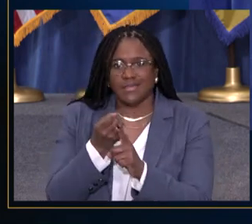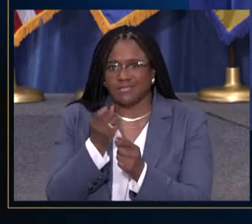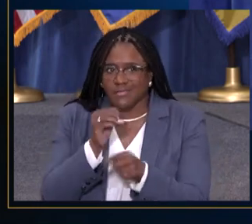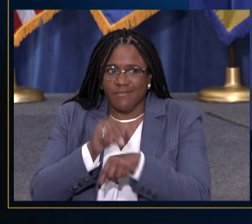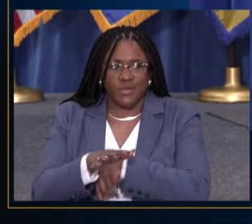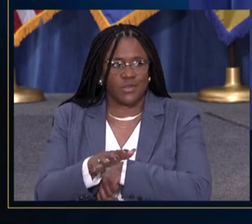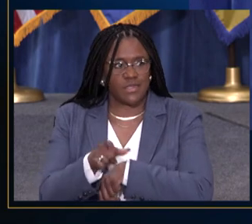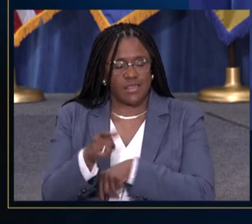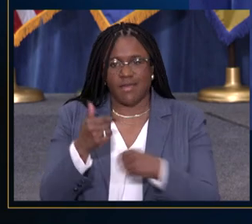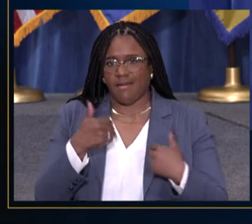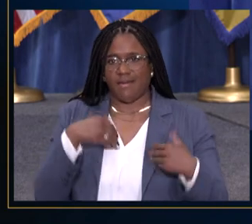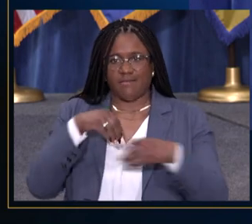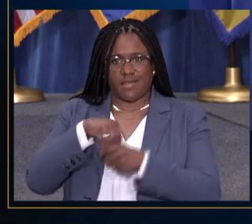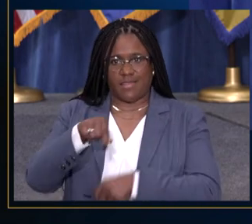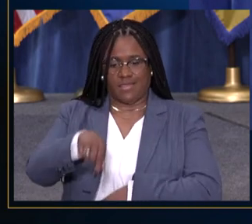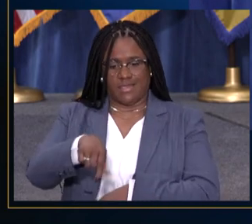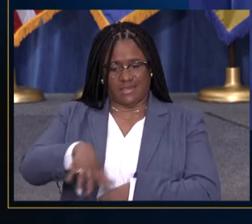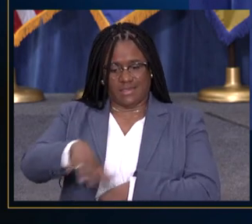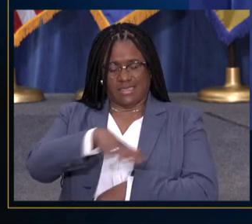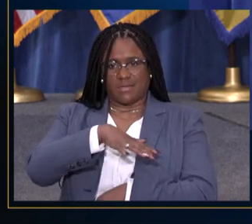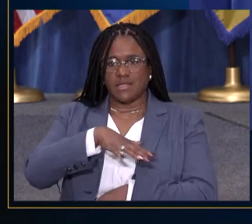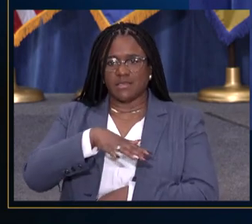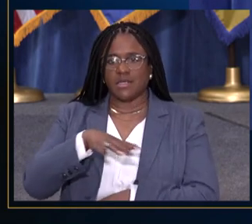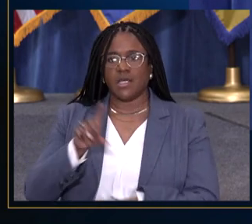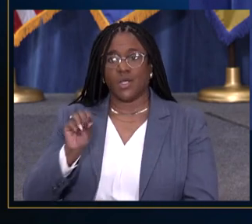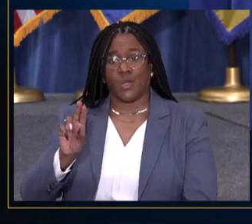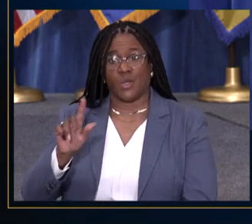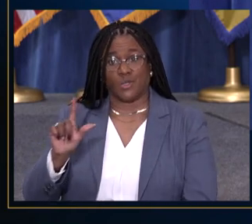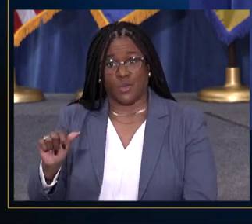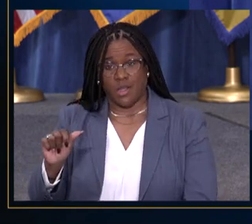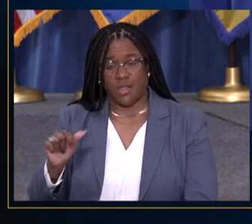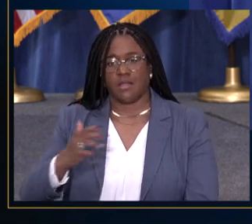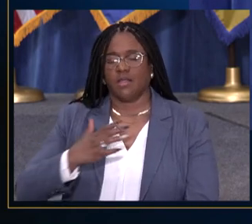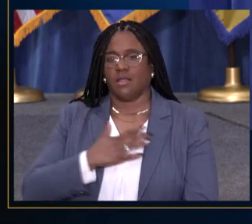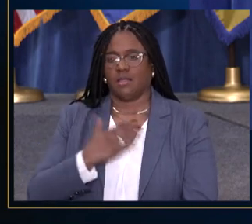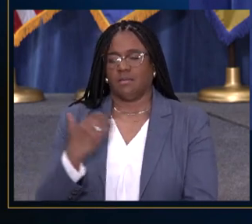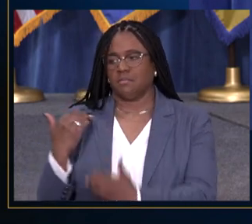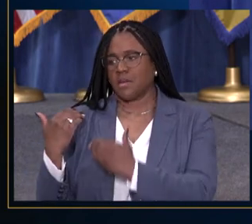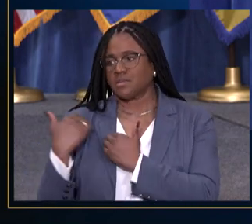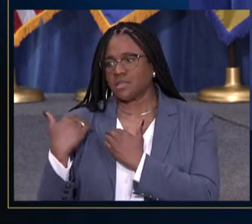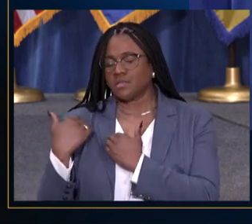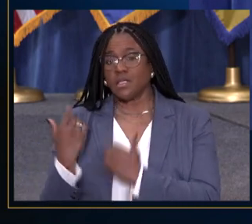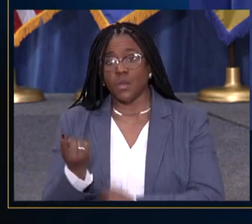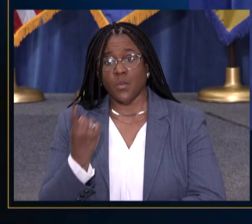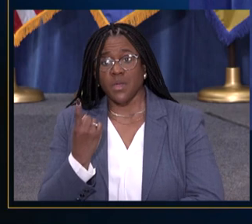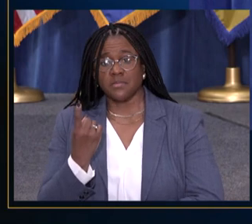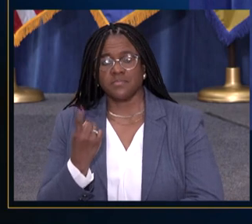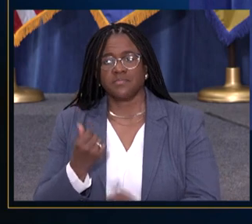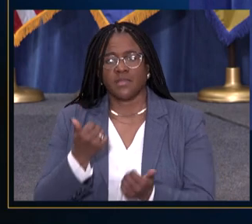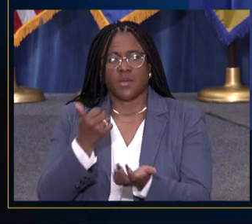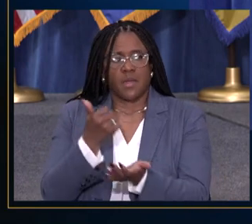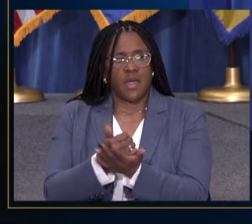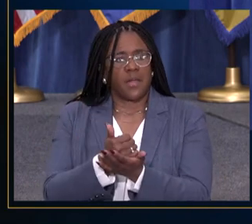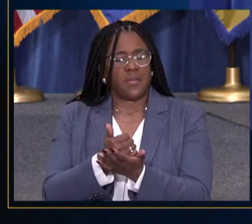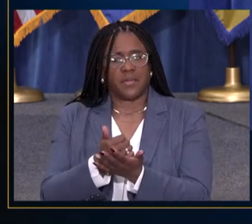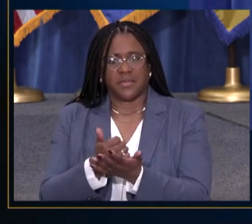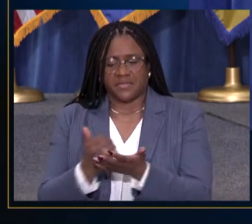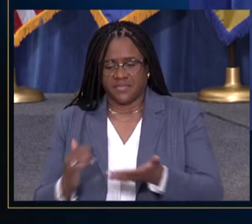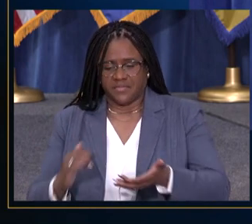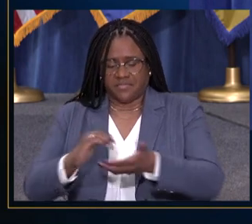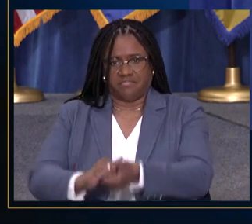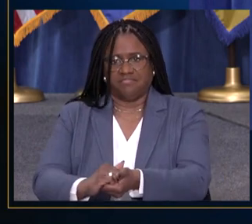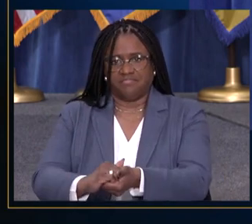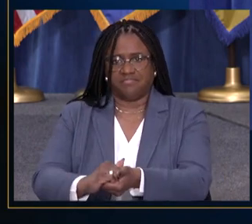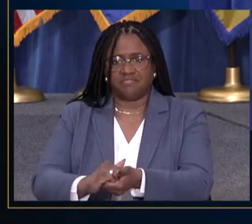they're carrying into this space. And so as a doula, one of my responsibilities there is to help to bridge those